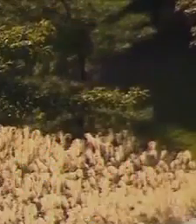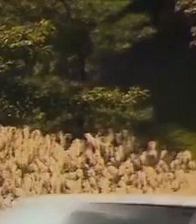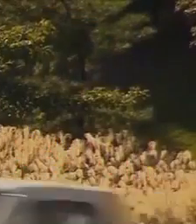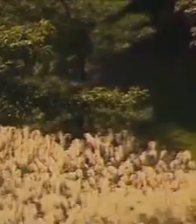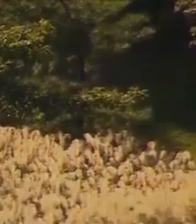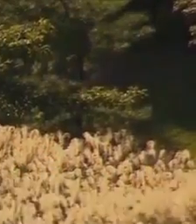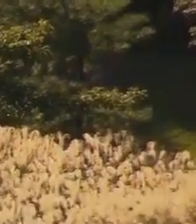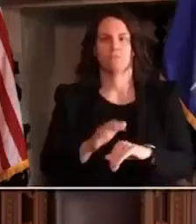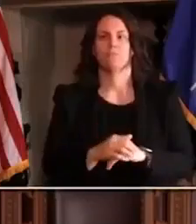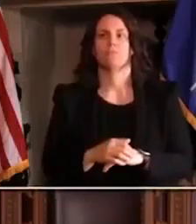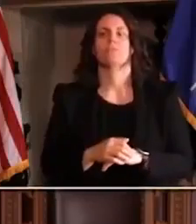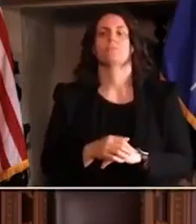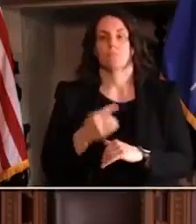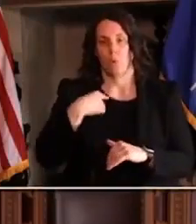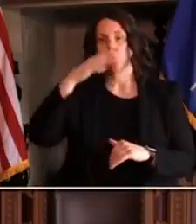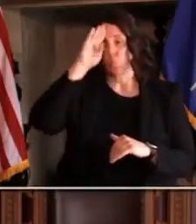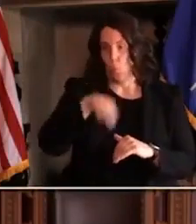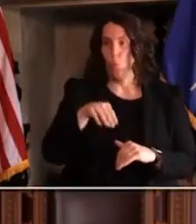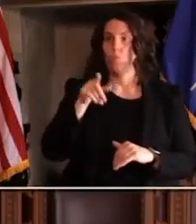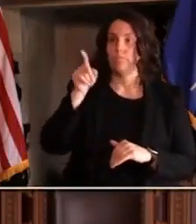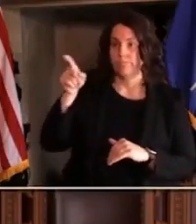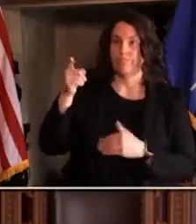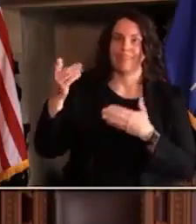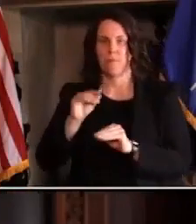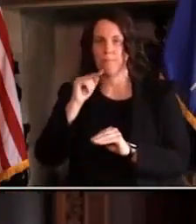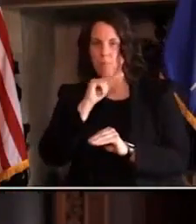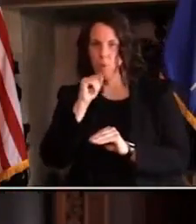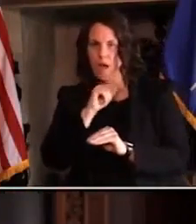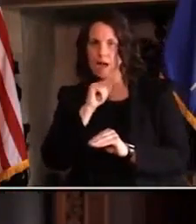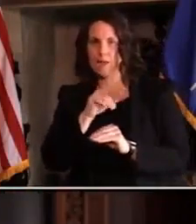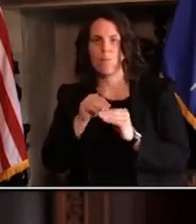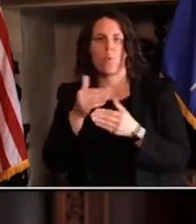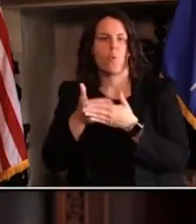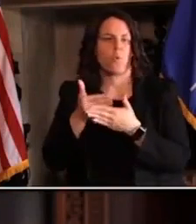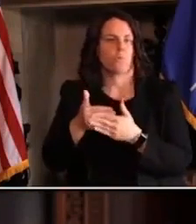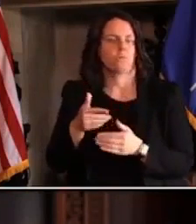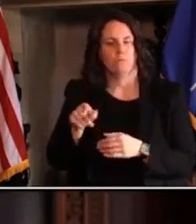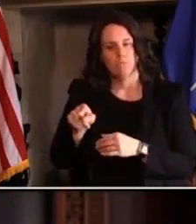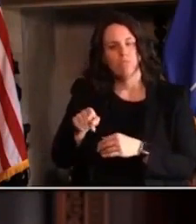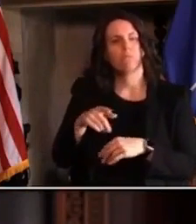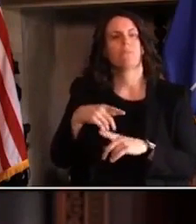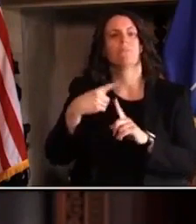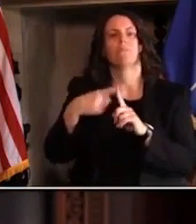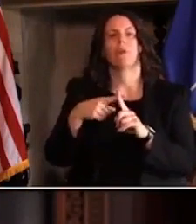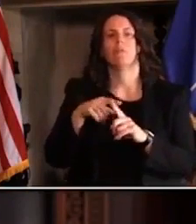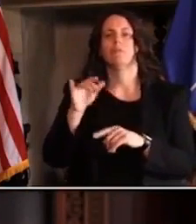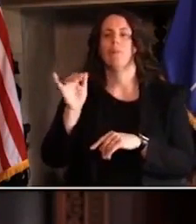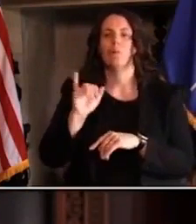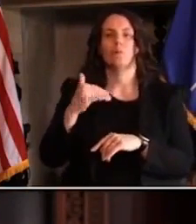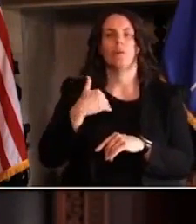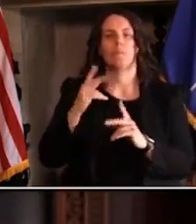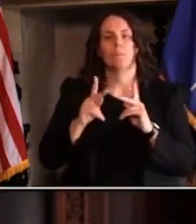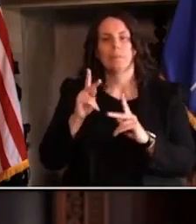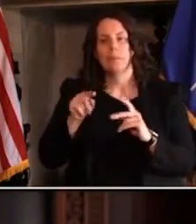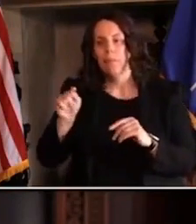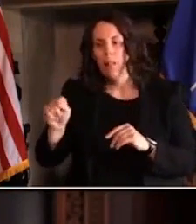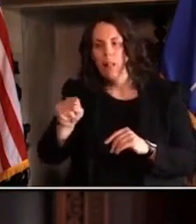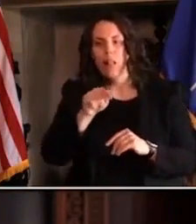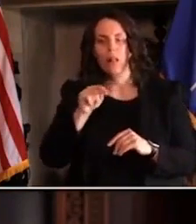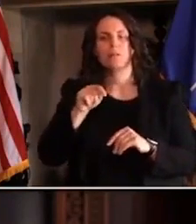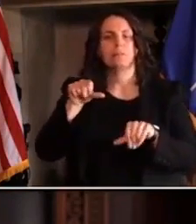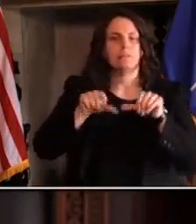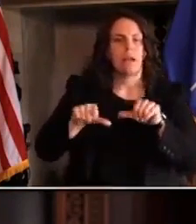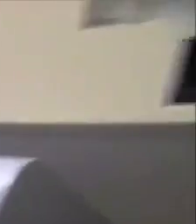Likely be interested in taking a look at that. We are all chasing the science on this virus, and